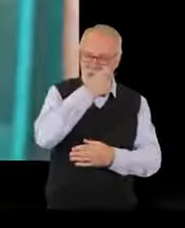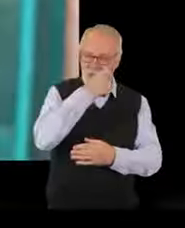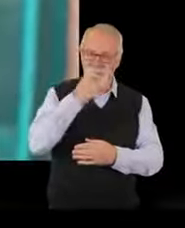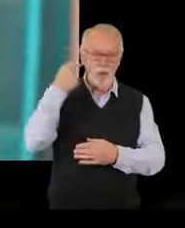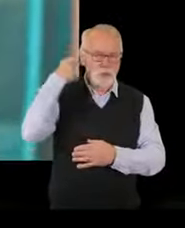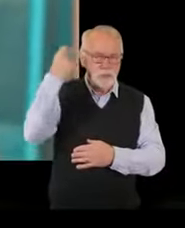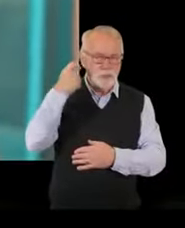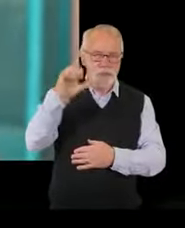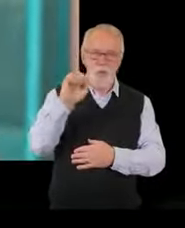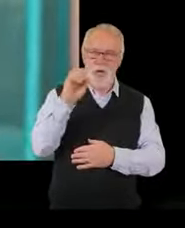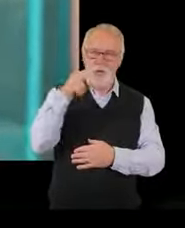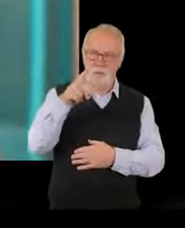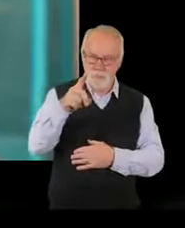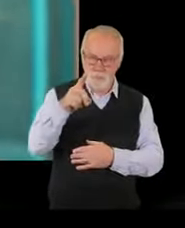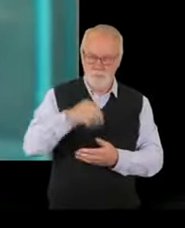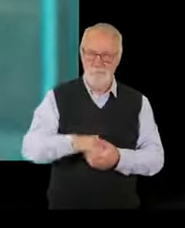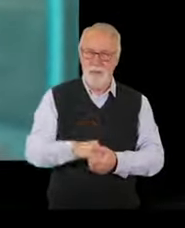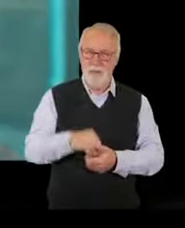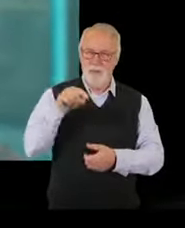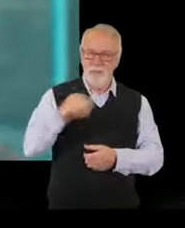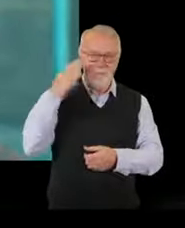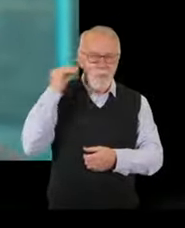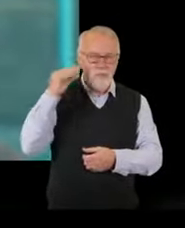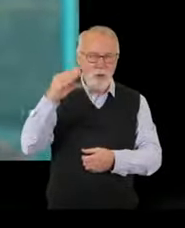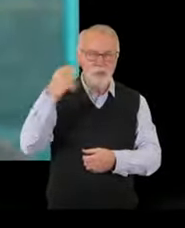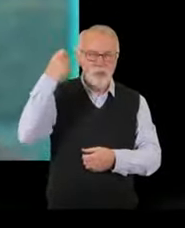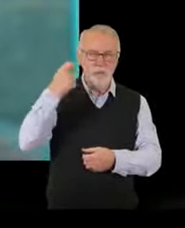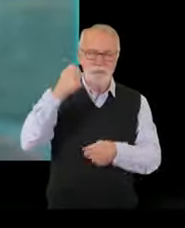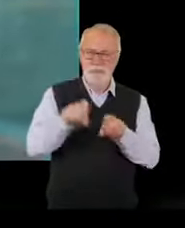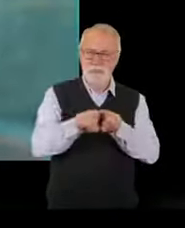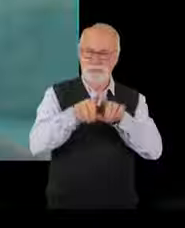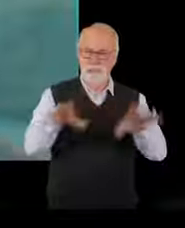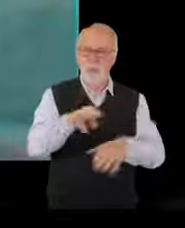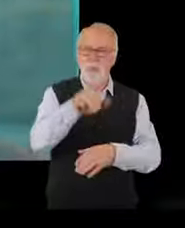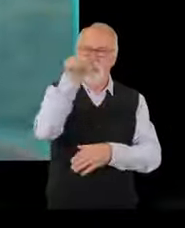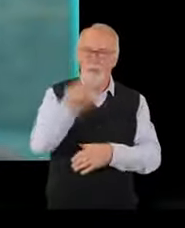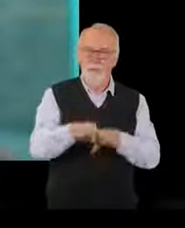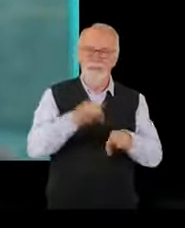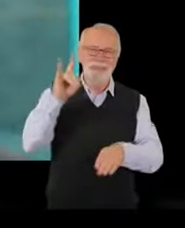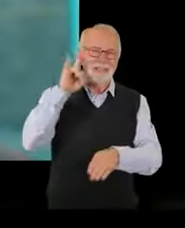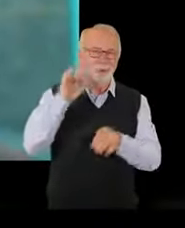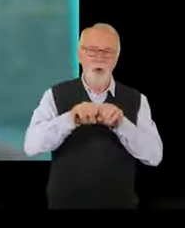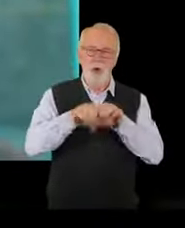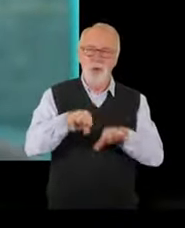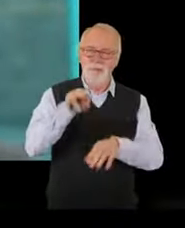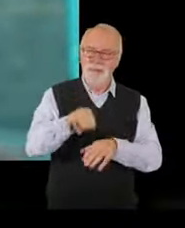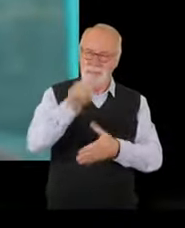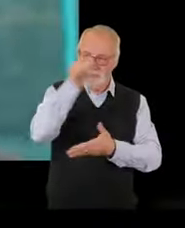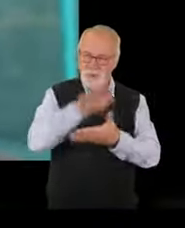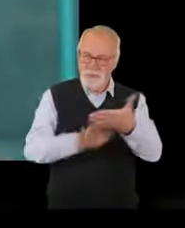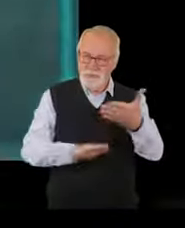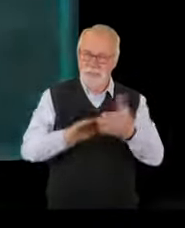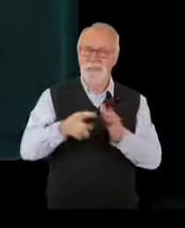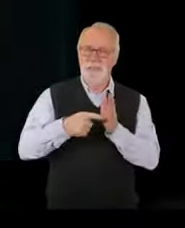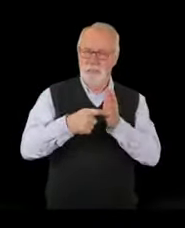High frequency sounds such as female or children's voices may become difficult to hear. It may also be harder to hear